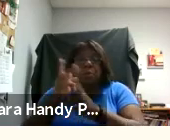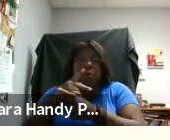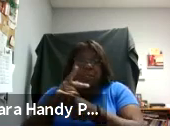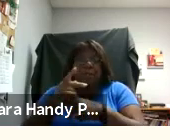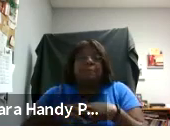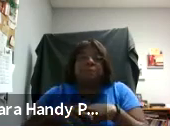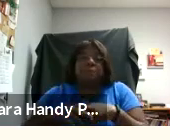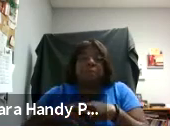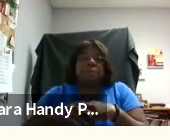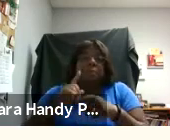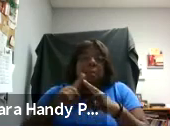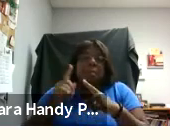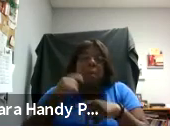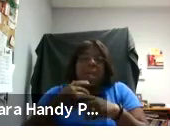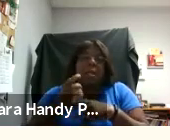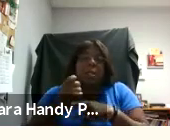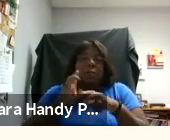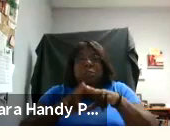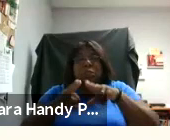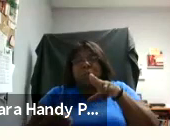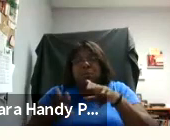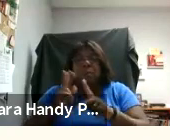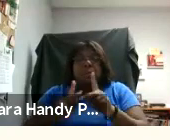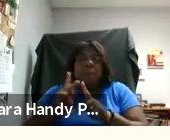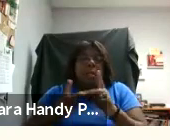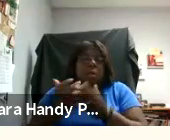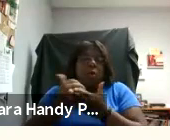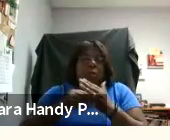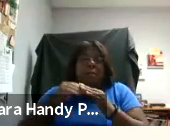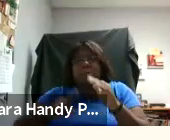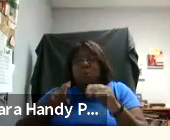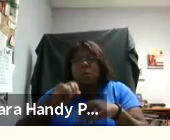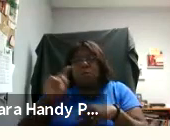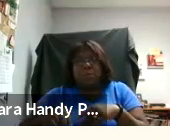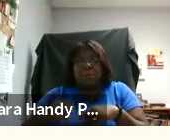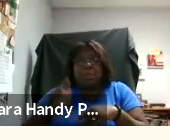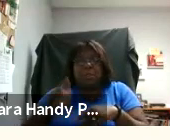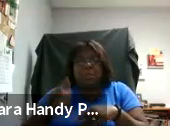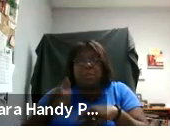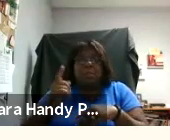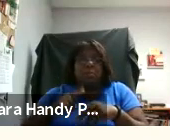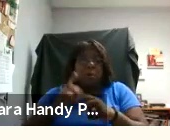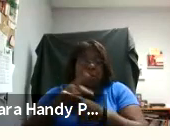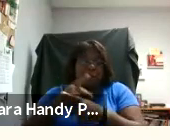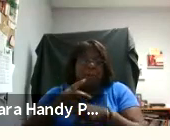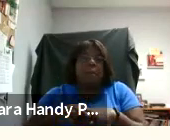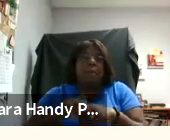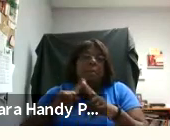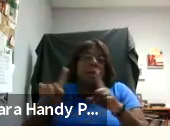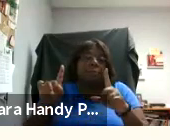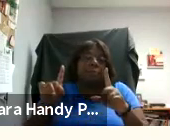did have a slight decrease for individuals earning less than 100% productivity. However,